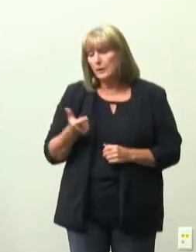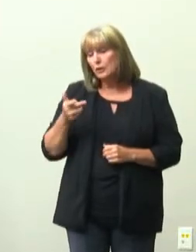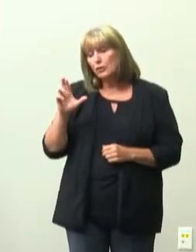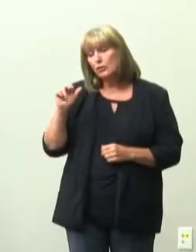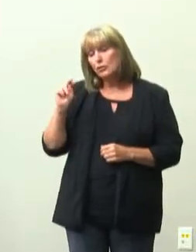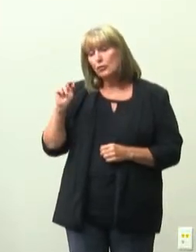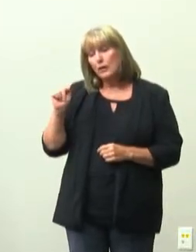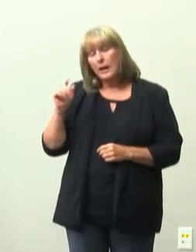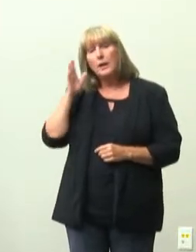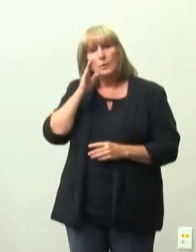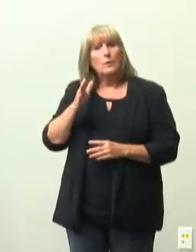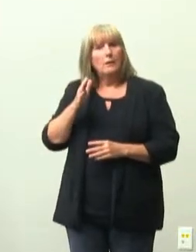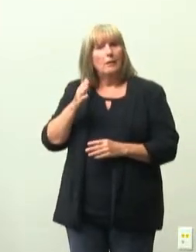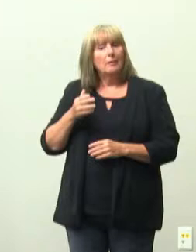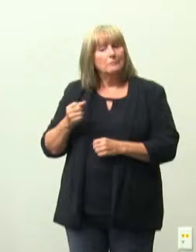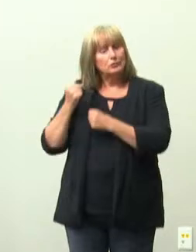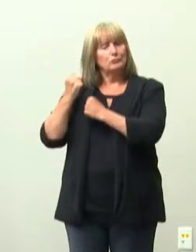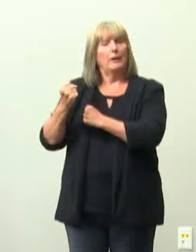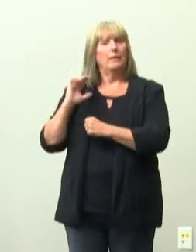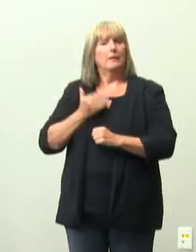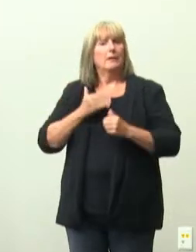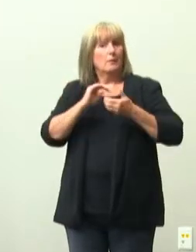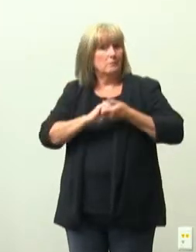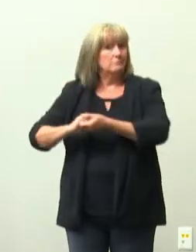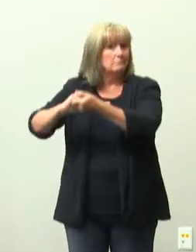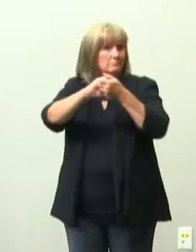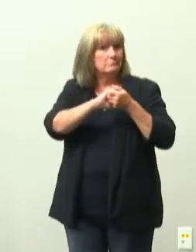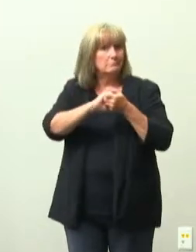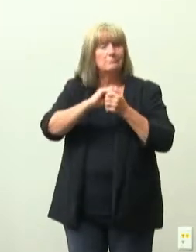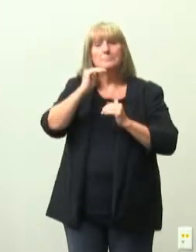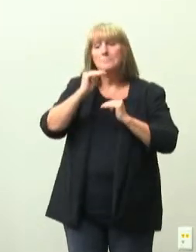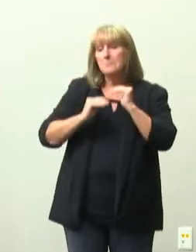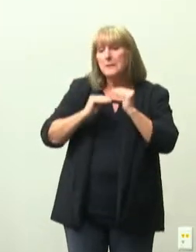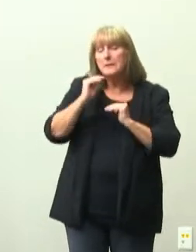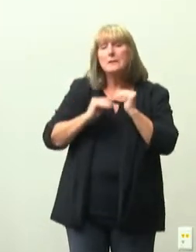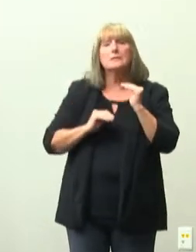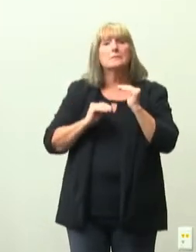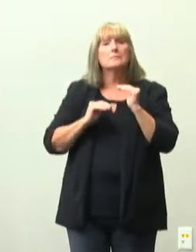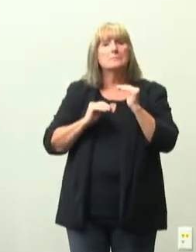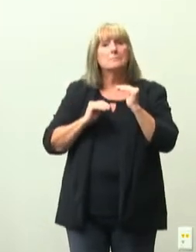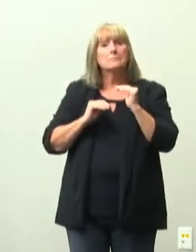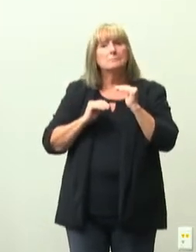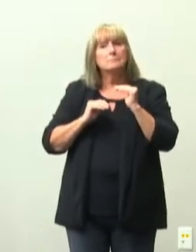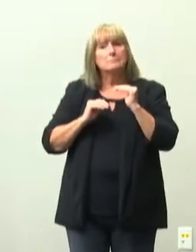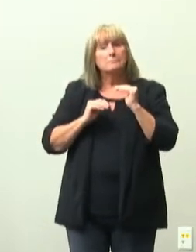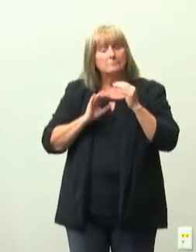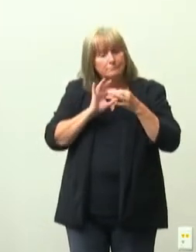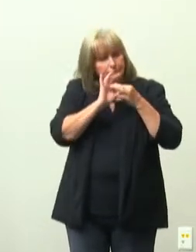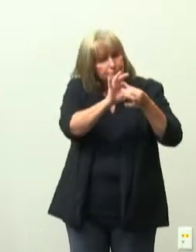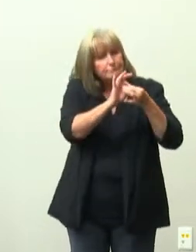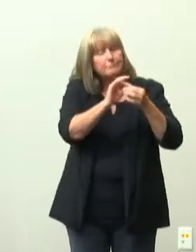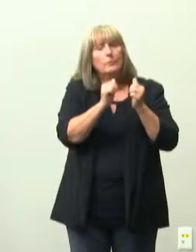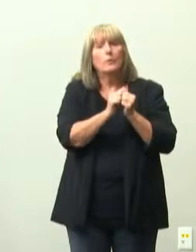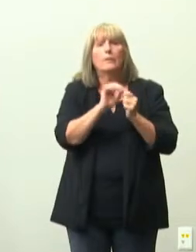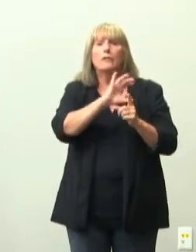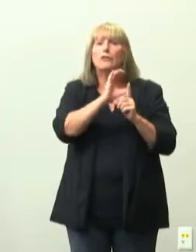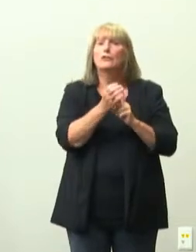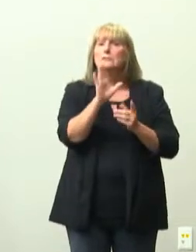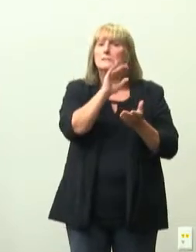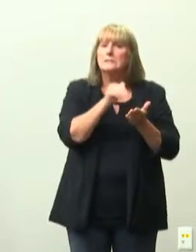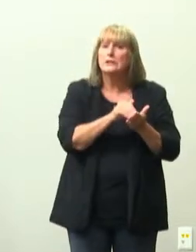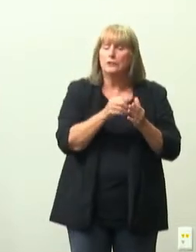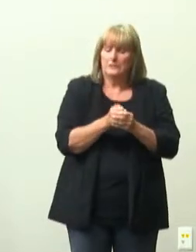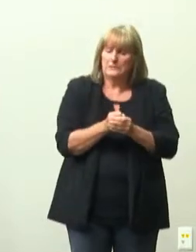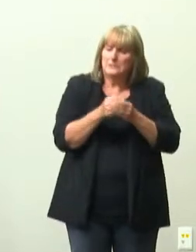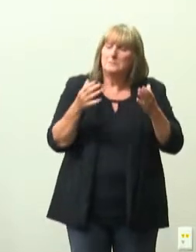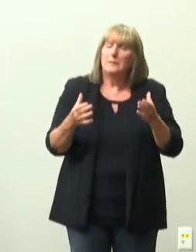strategy will also strengthen our collaborations and allow us to build capacity among our community cultural centers to expand culturally appropriate